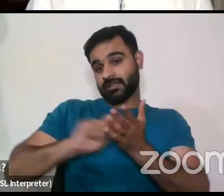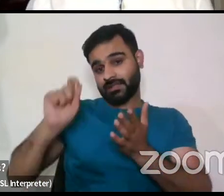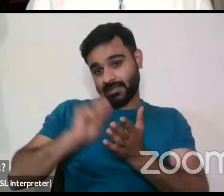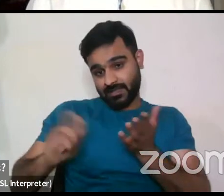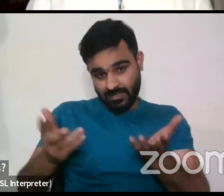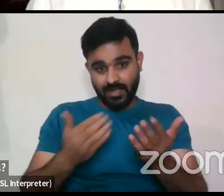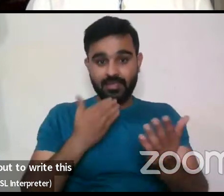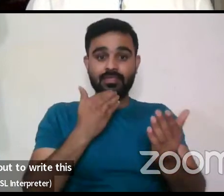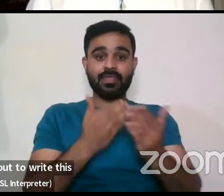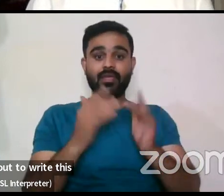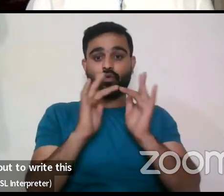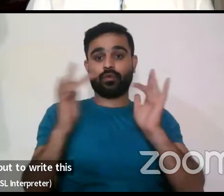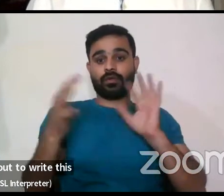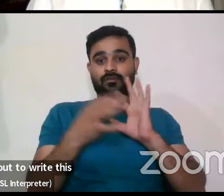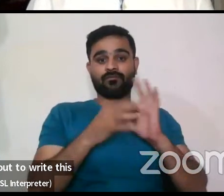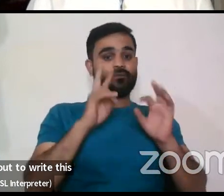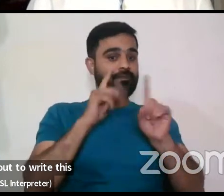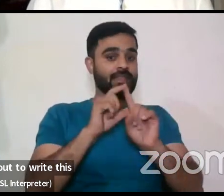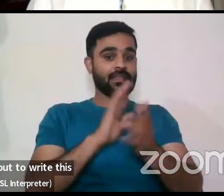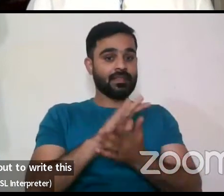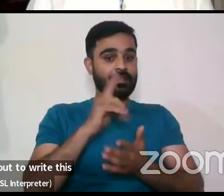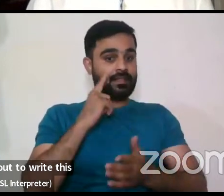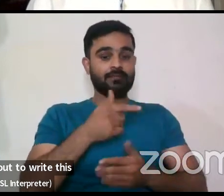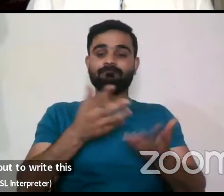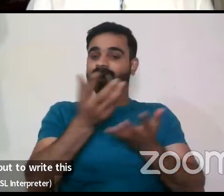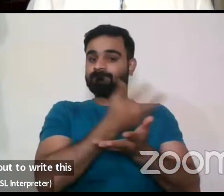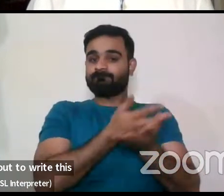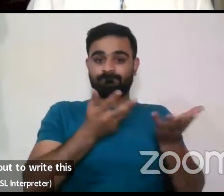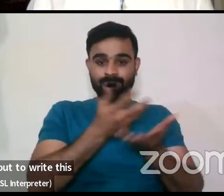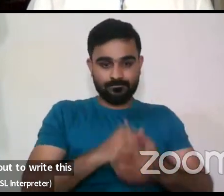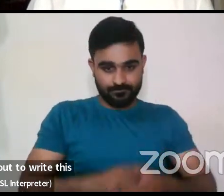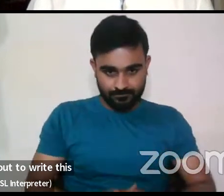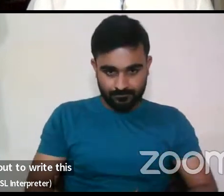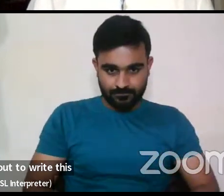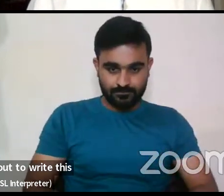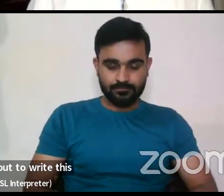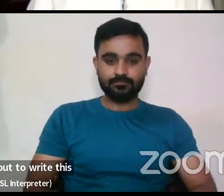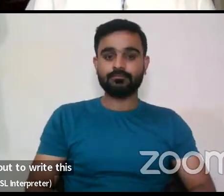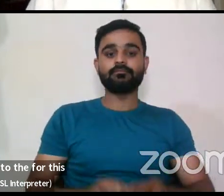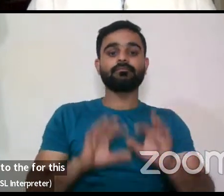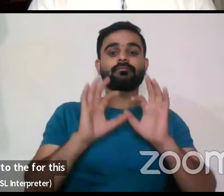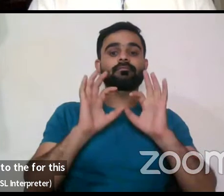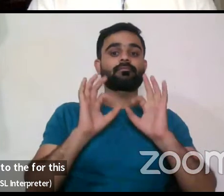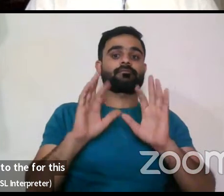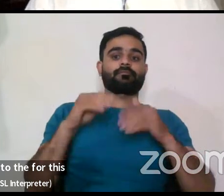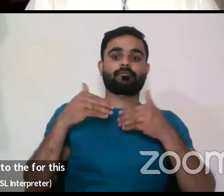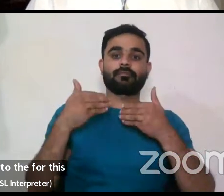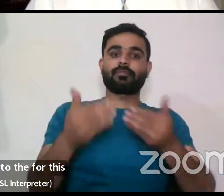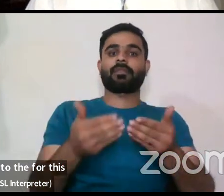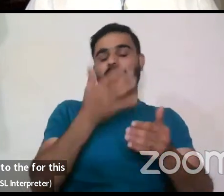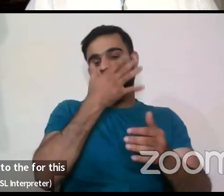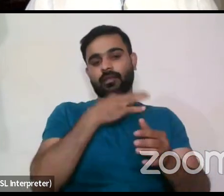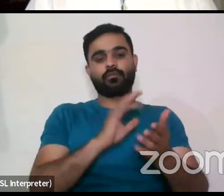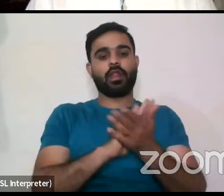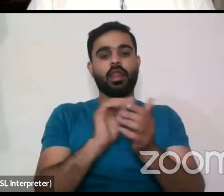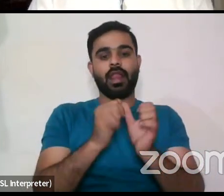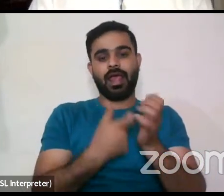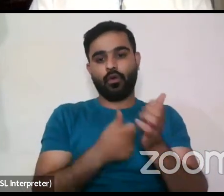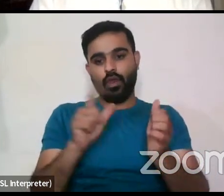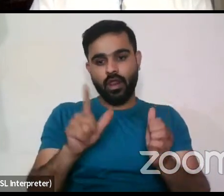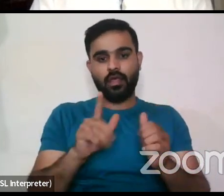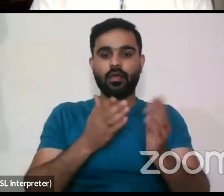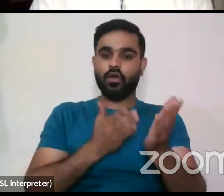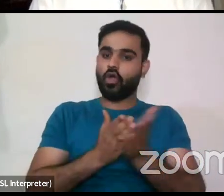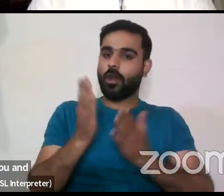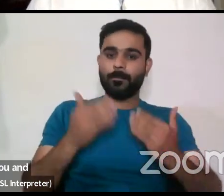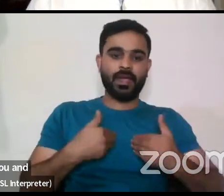and thank you for reaching out to Vidhi for this discussion. It's been fantastic to have you, and Rahul, it's always